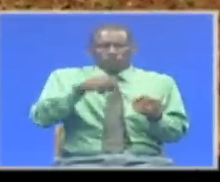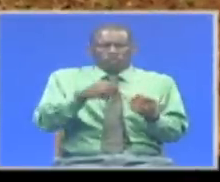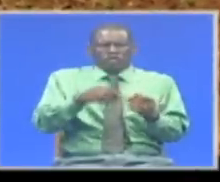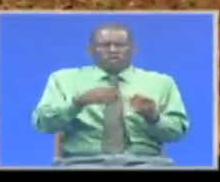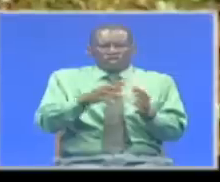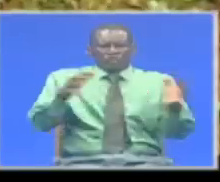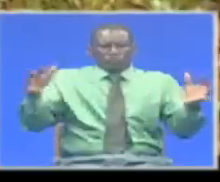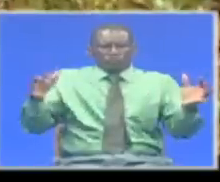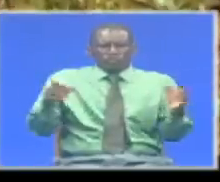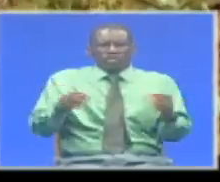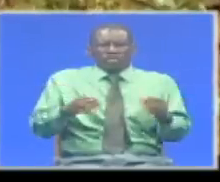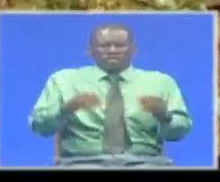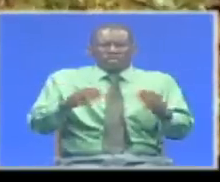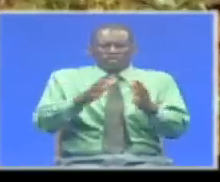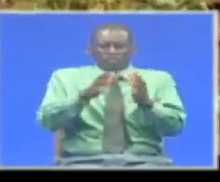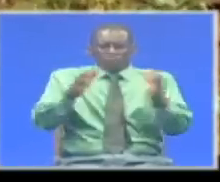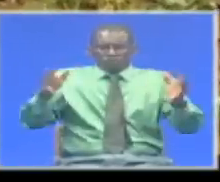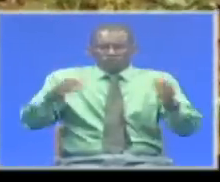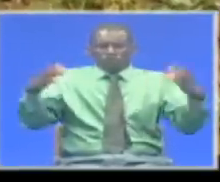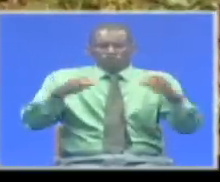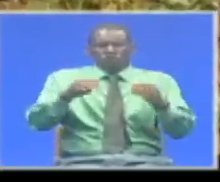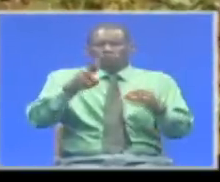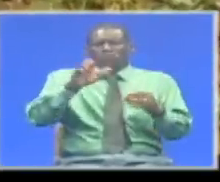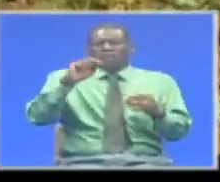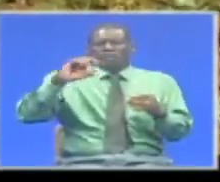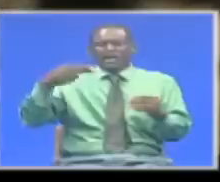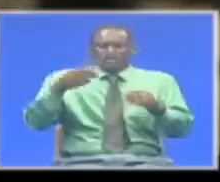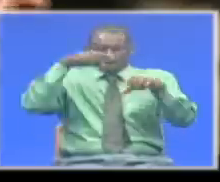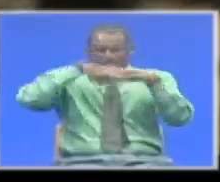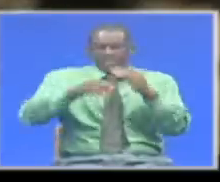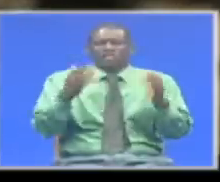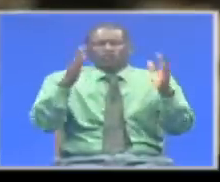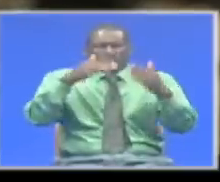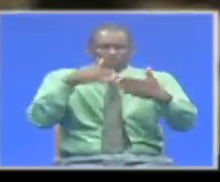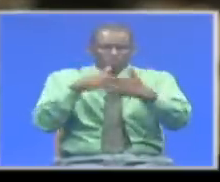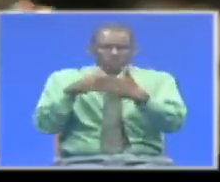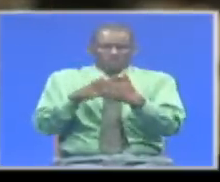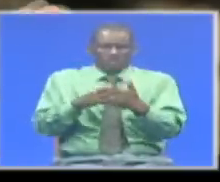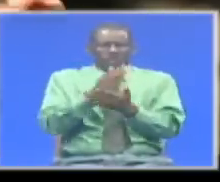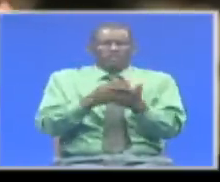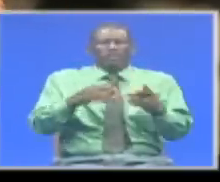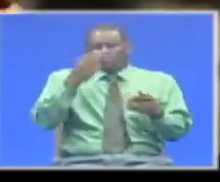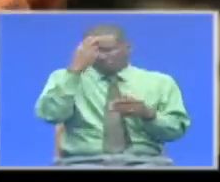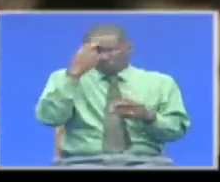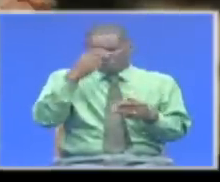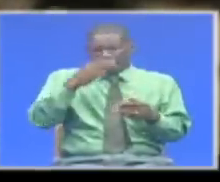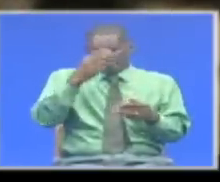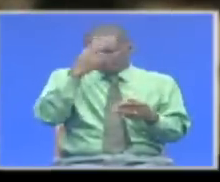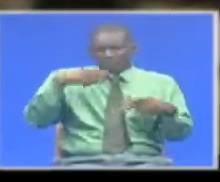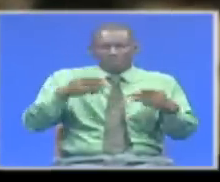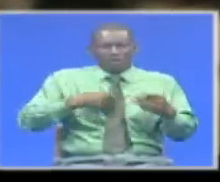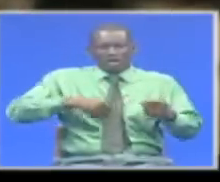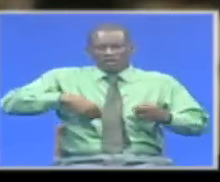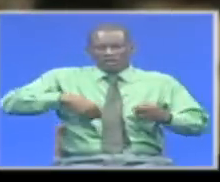of a group ranches far beyond into the forest boundaries. Kama kuna wenzetu wa Masai ambao wameuza